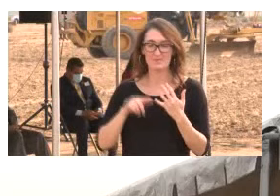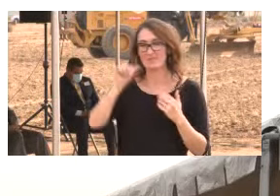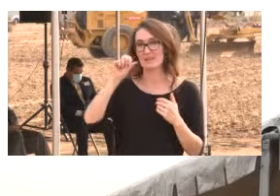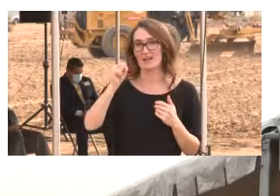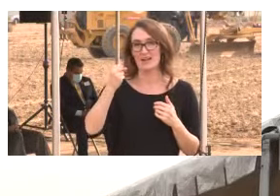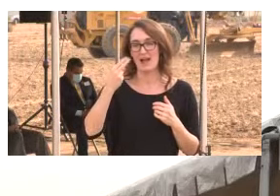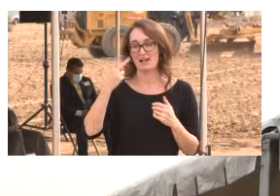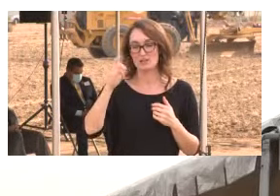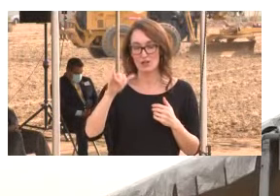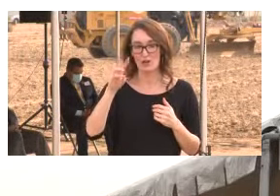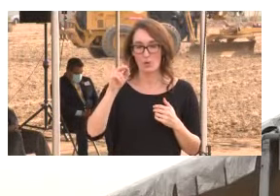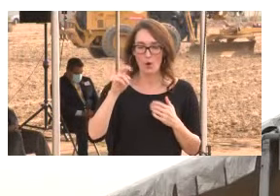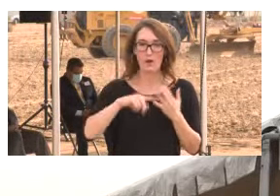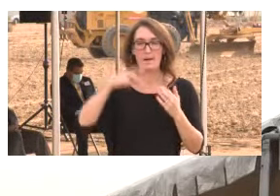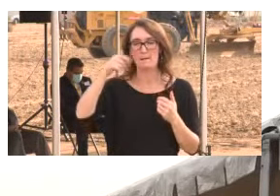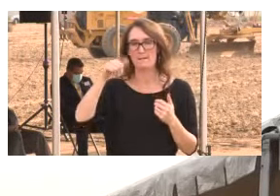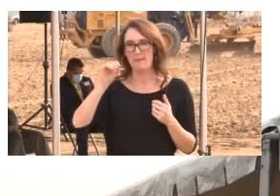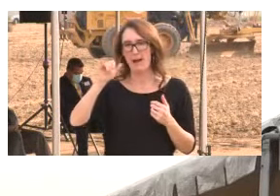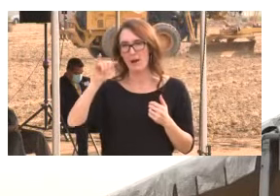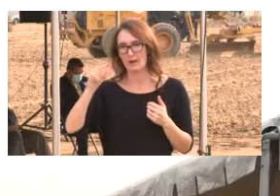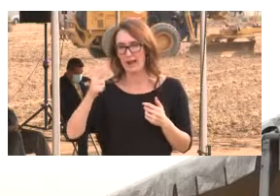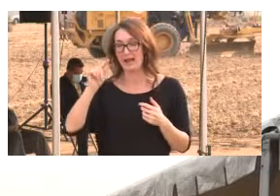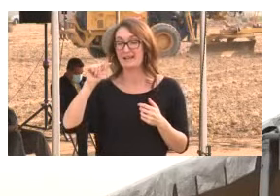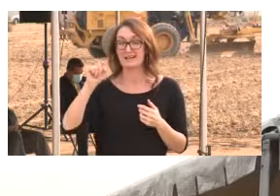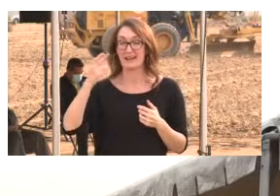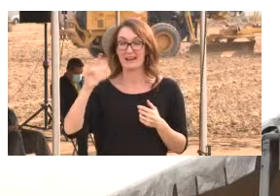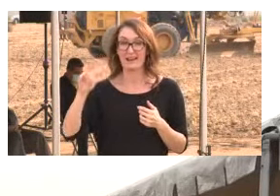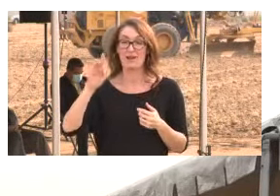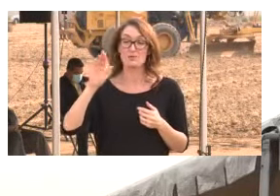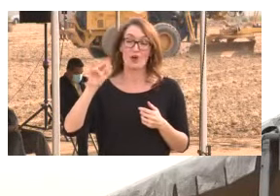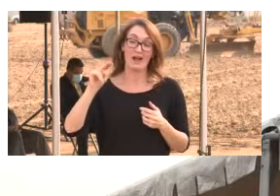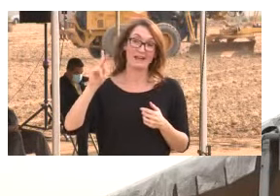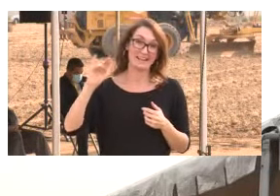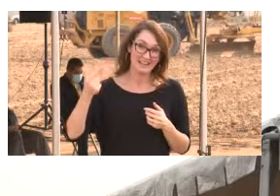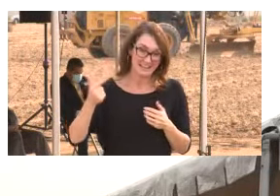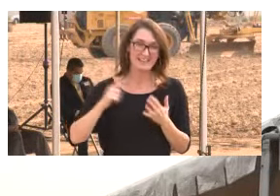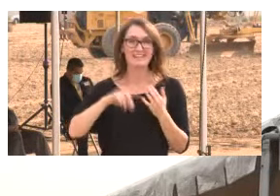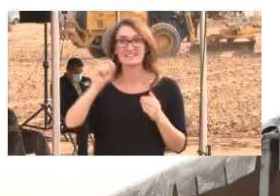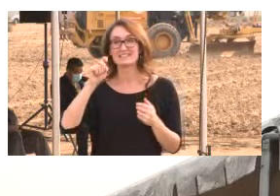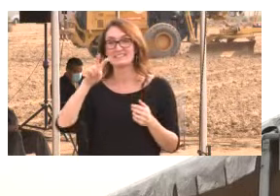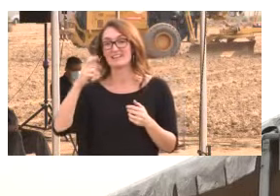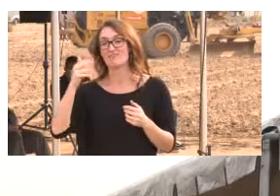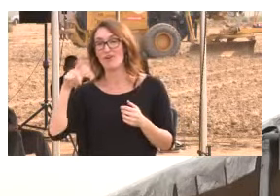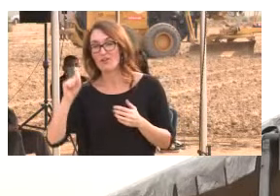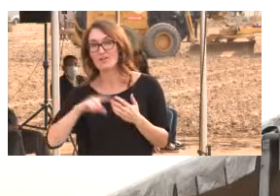Ashley Warner, Pao Yang, Tate Hill, Brian King, Steve Halls,